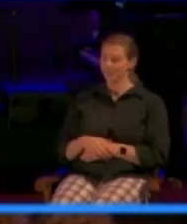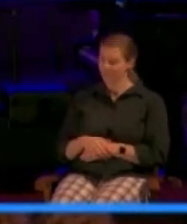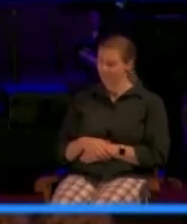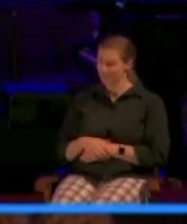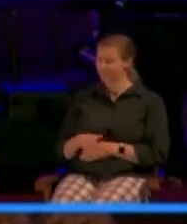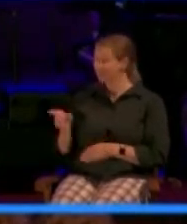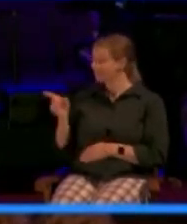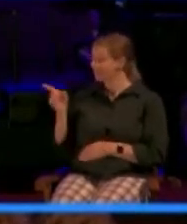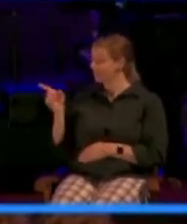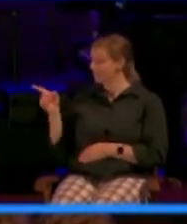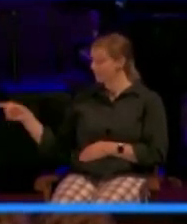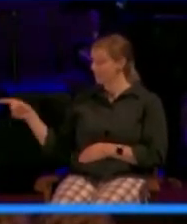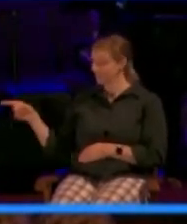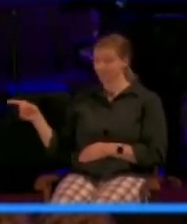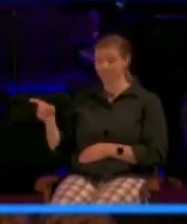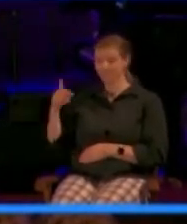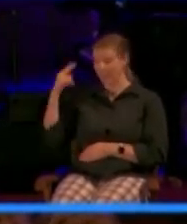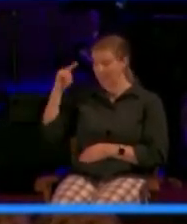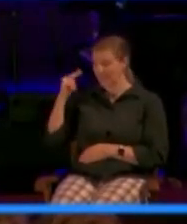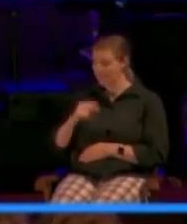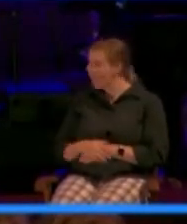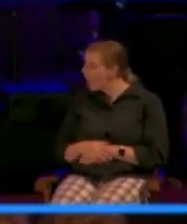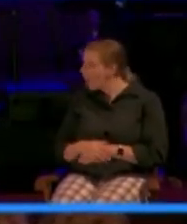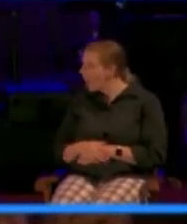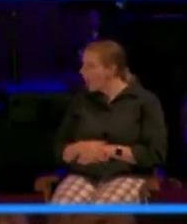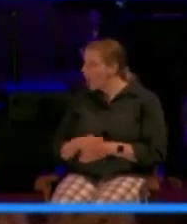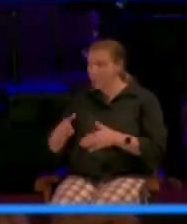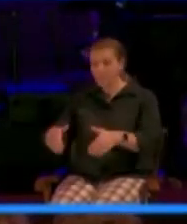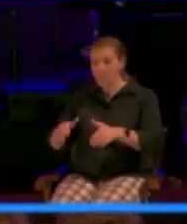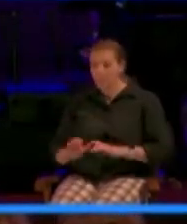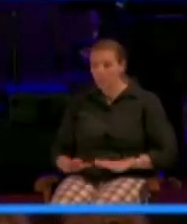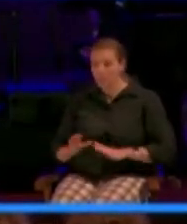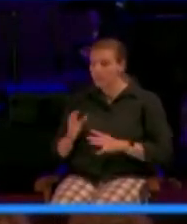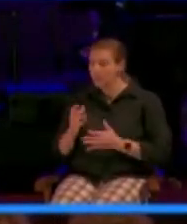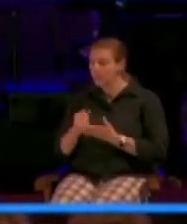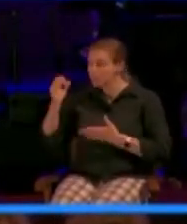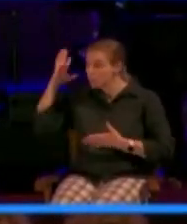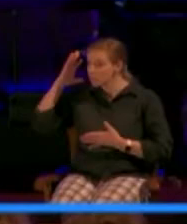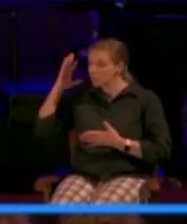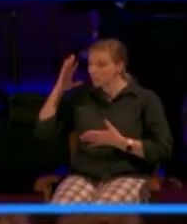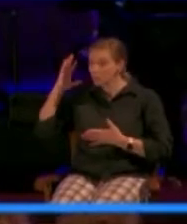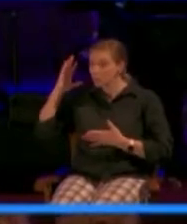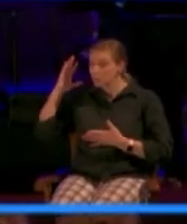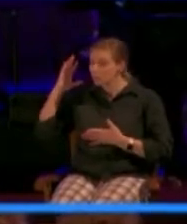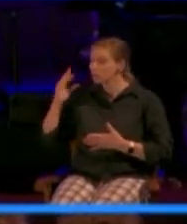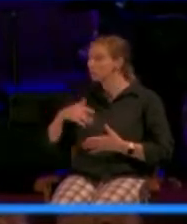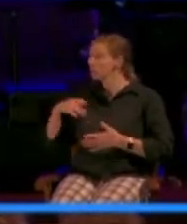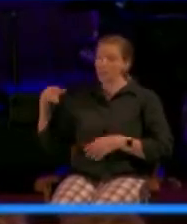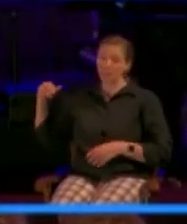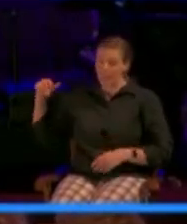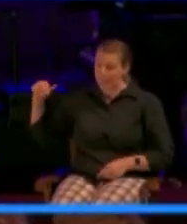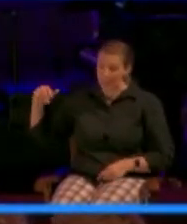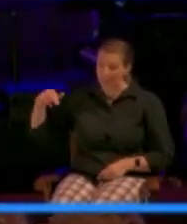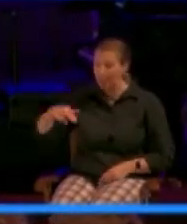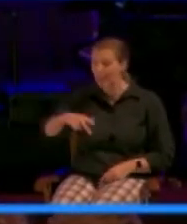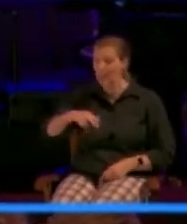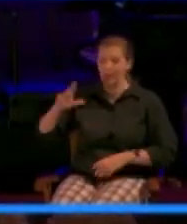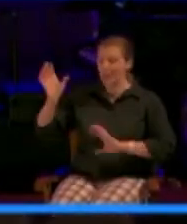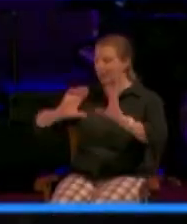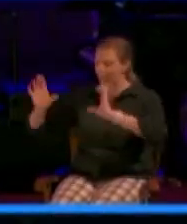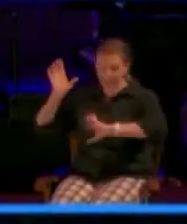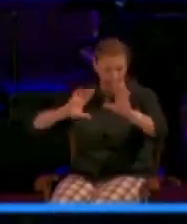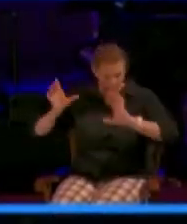as big as my dad's, and so his steps would be different. But he was going to dig holes wherever he had to till he found